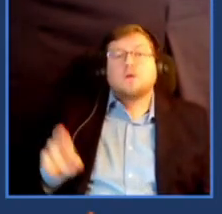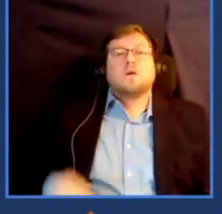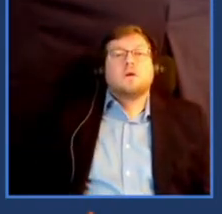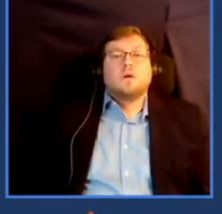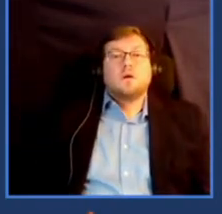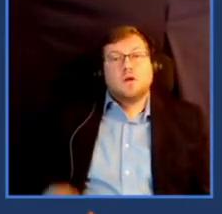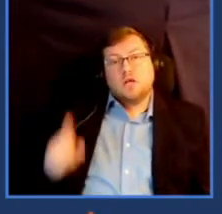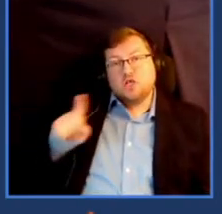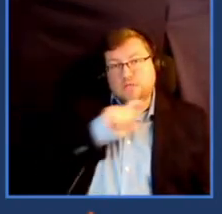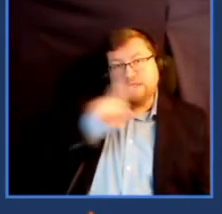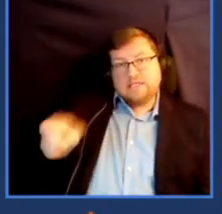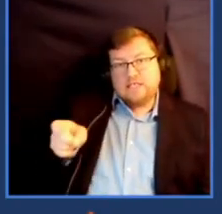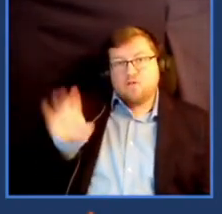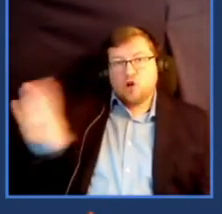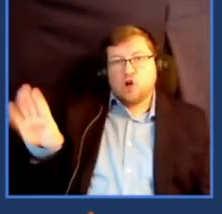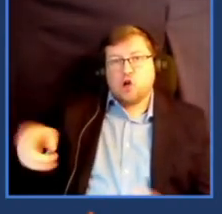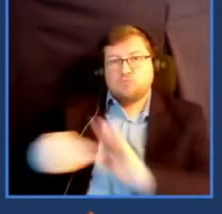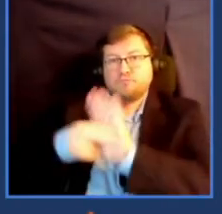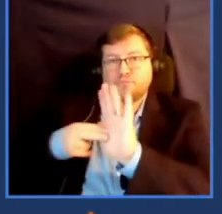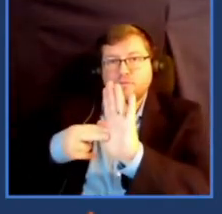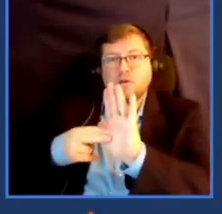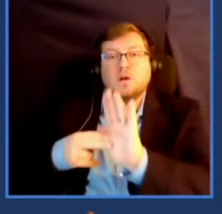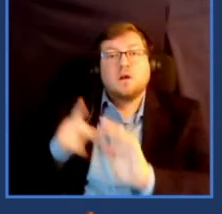The people of Georgia have been disappointed.